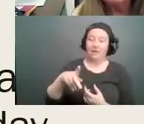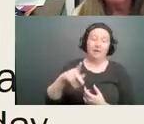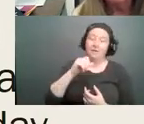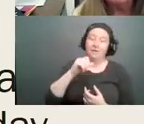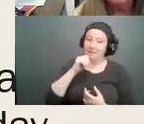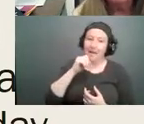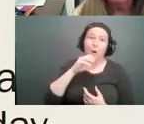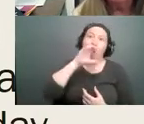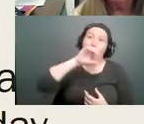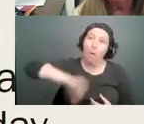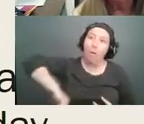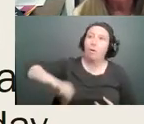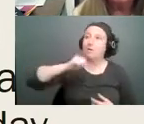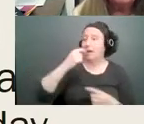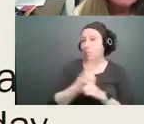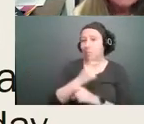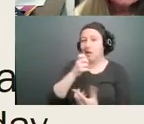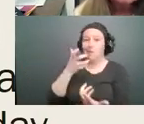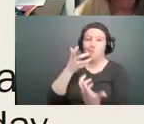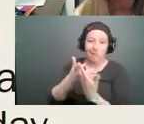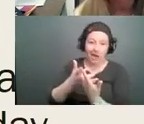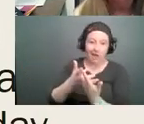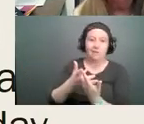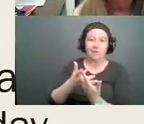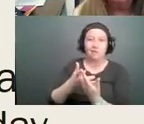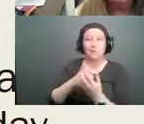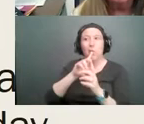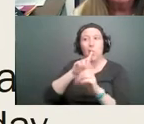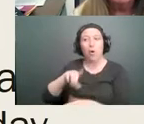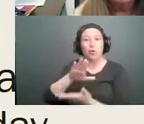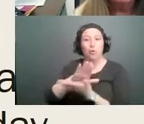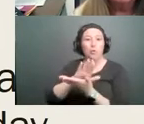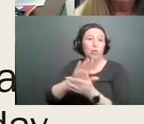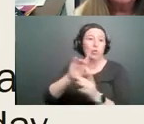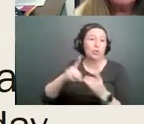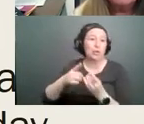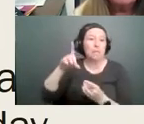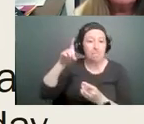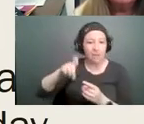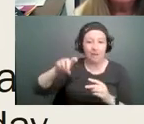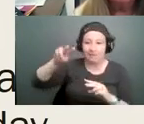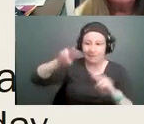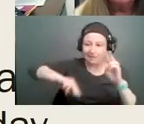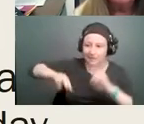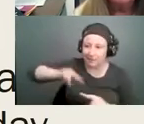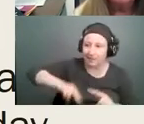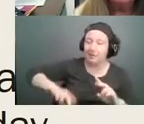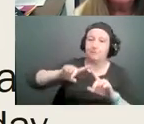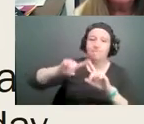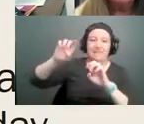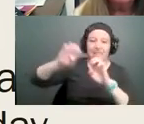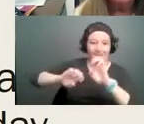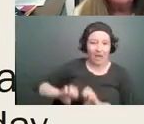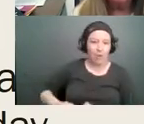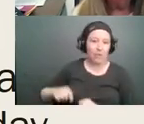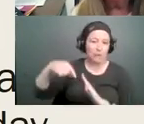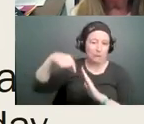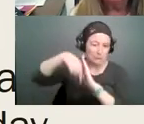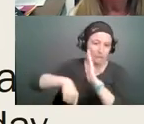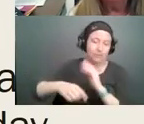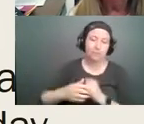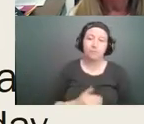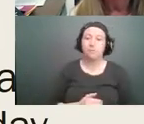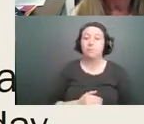school district was ordered to conduct extensive psychoeducational, neuropsychological evaluation. I